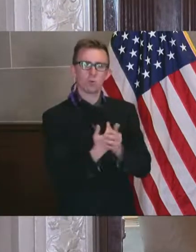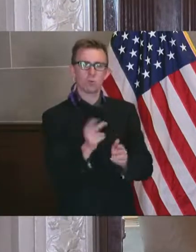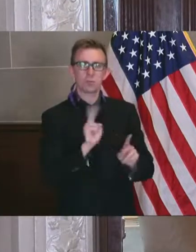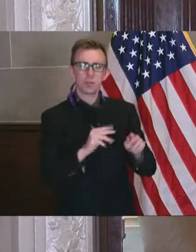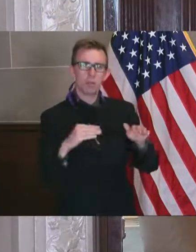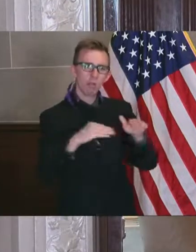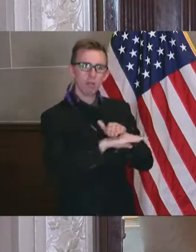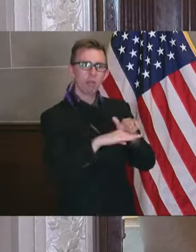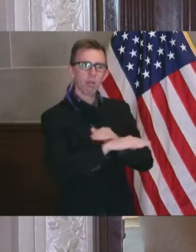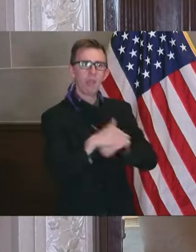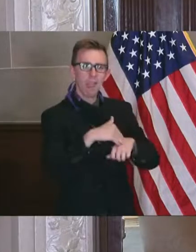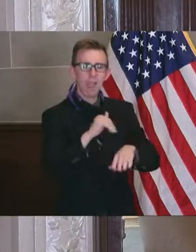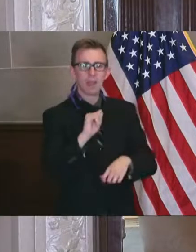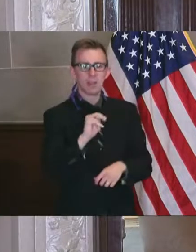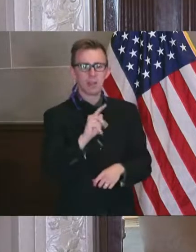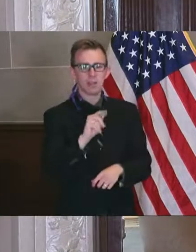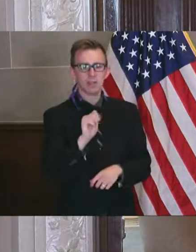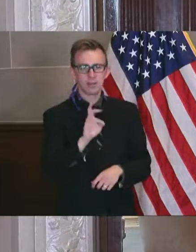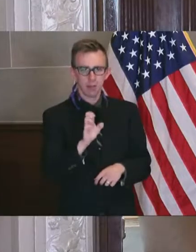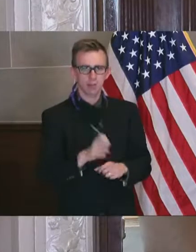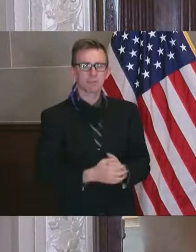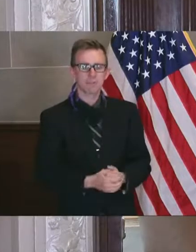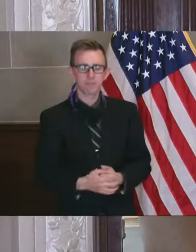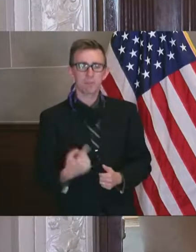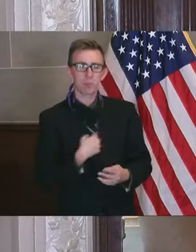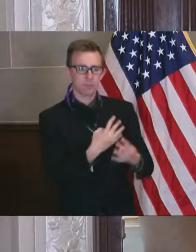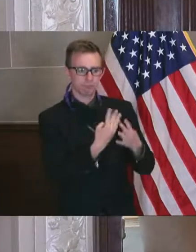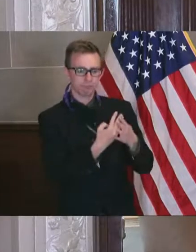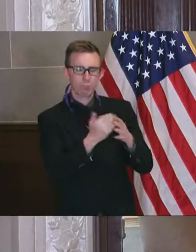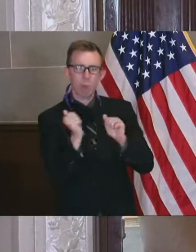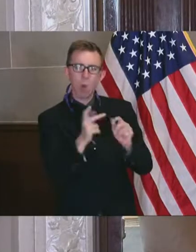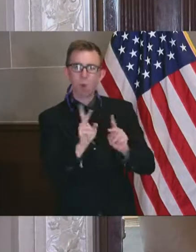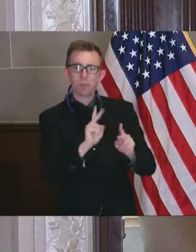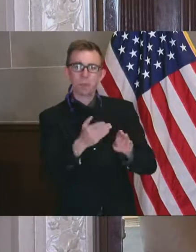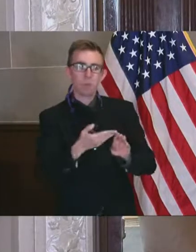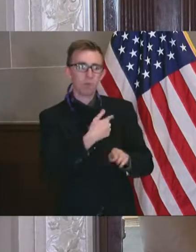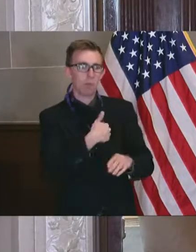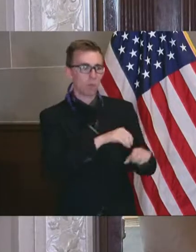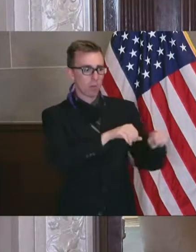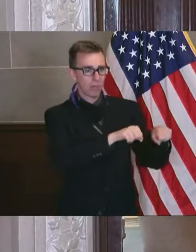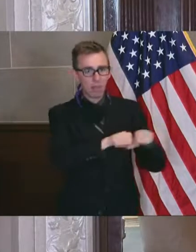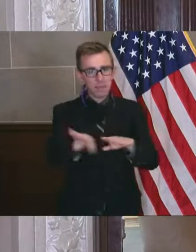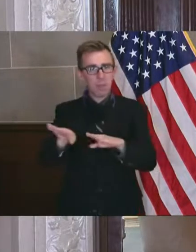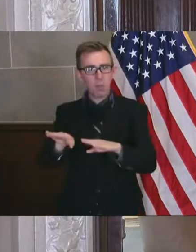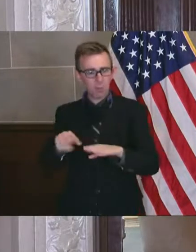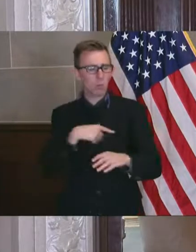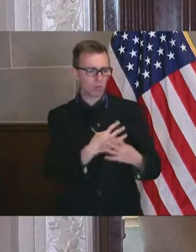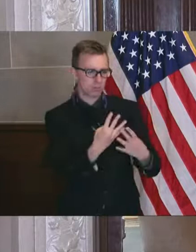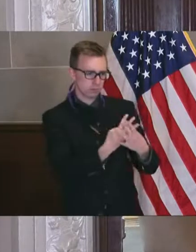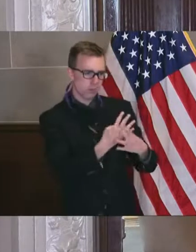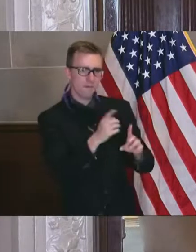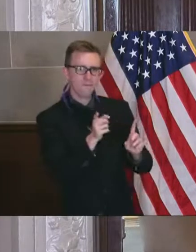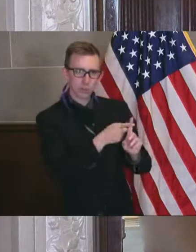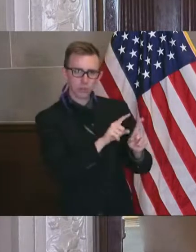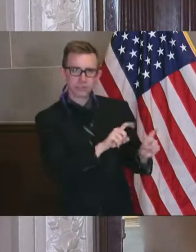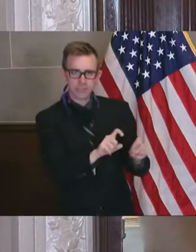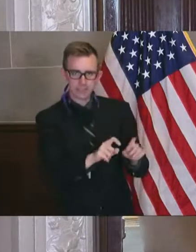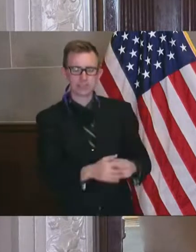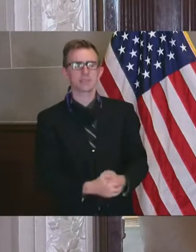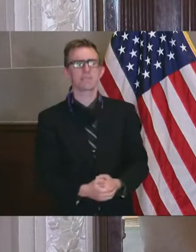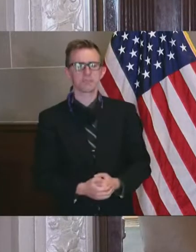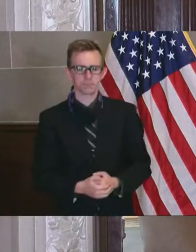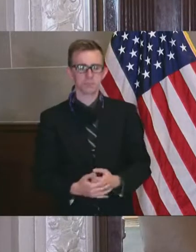at intake. We've been screening all offenders prior to release. And now, with the